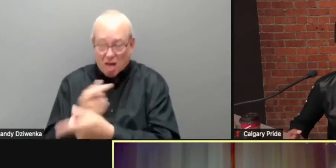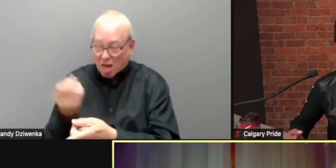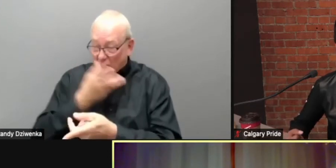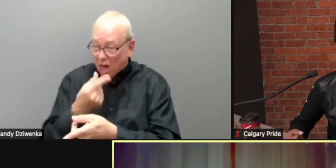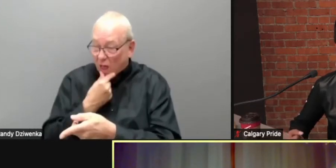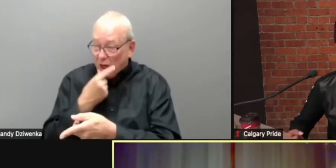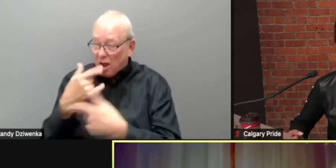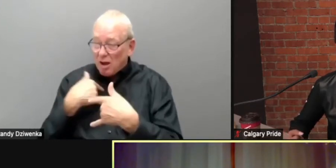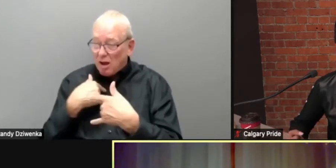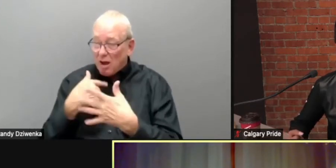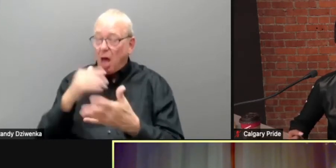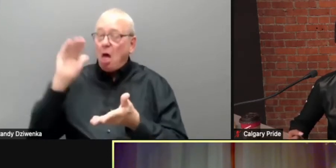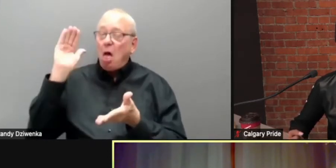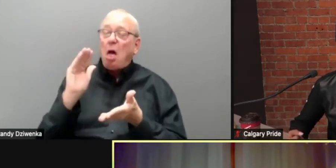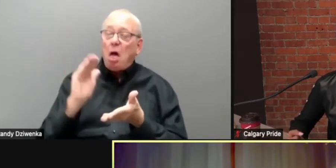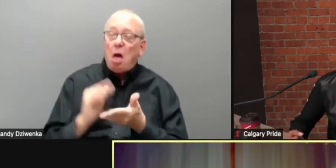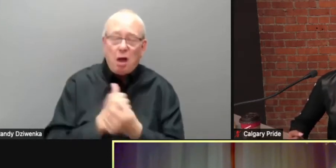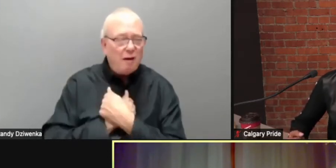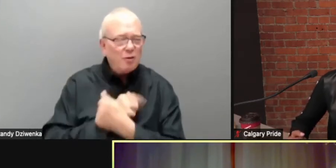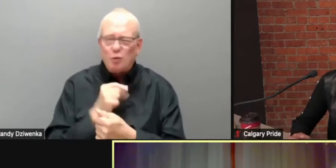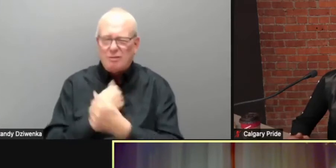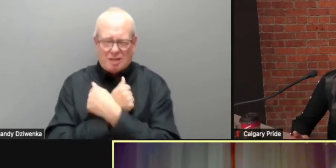added admiration for his courage.